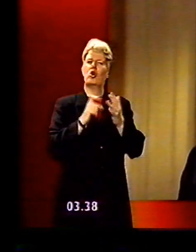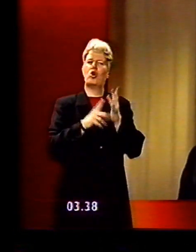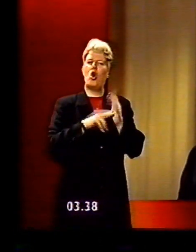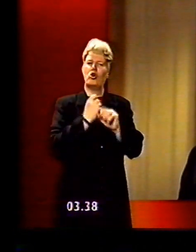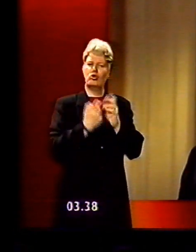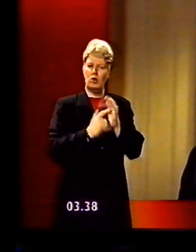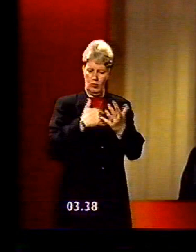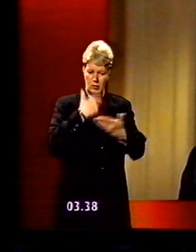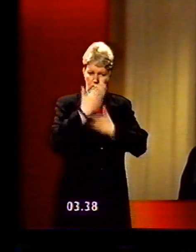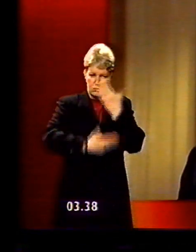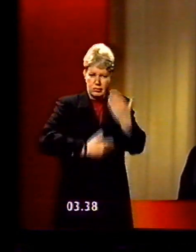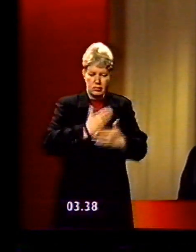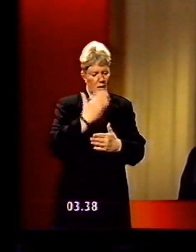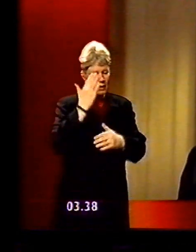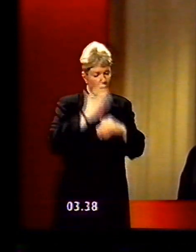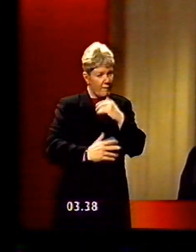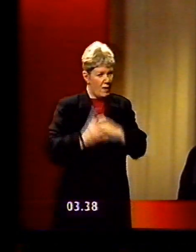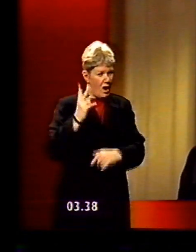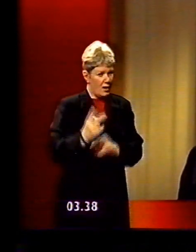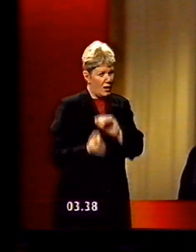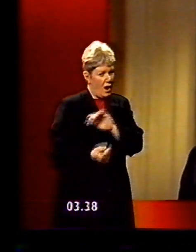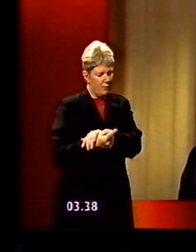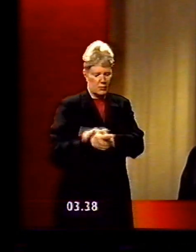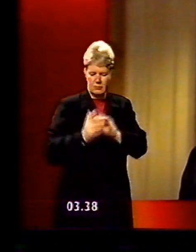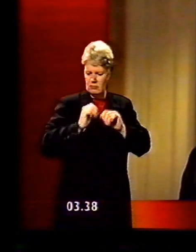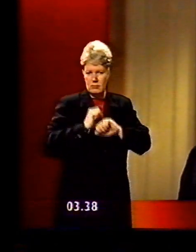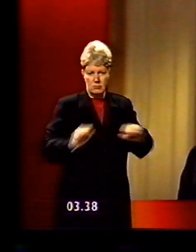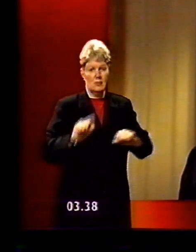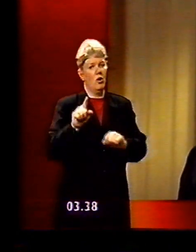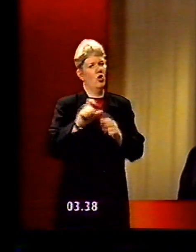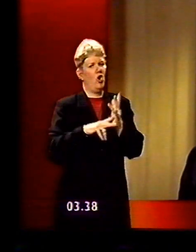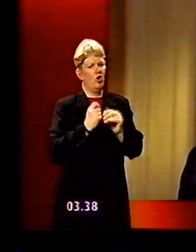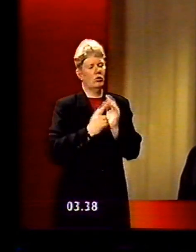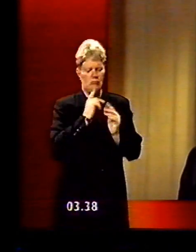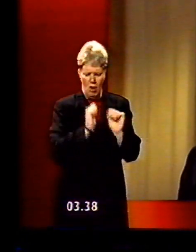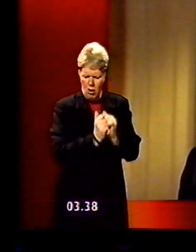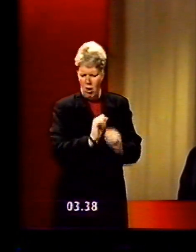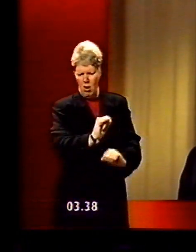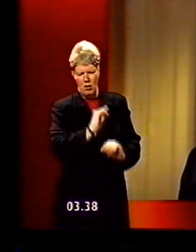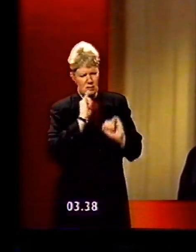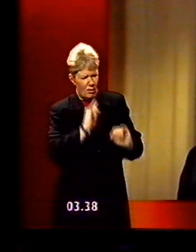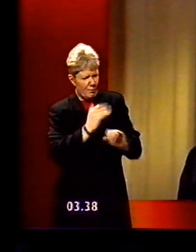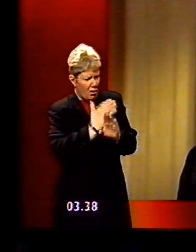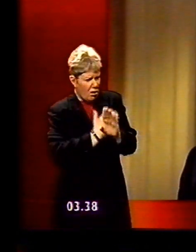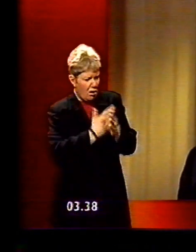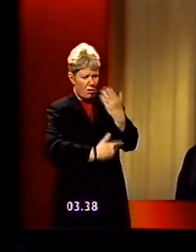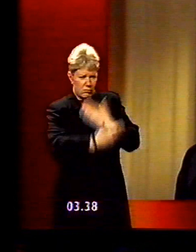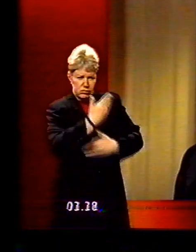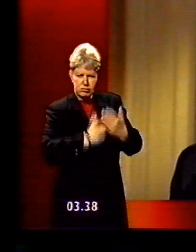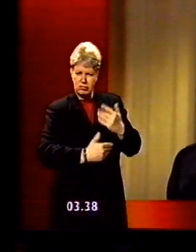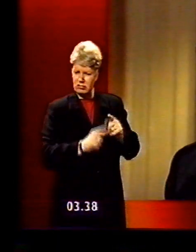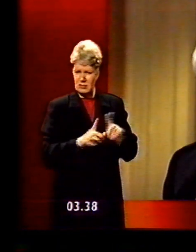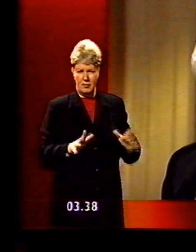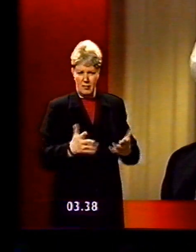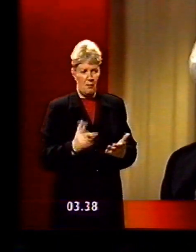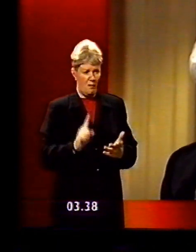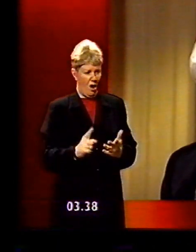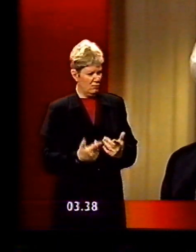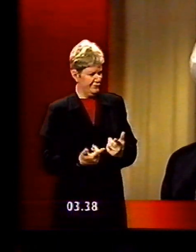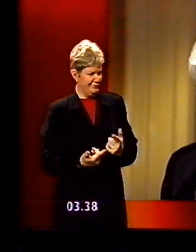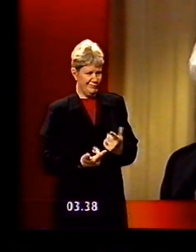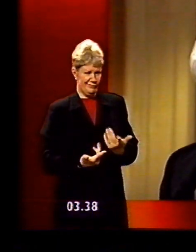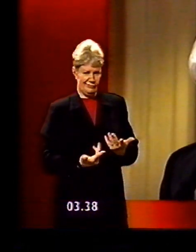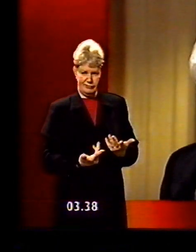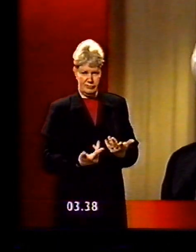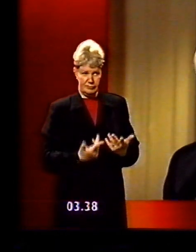told our story, we said this must never happen again. The Congress said, you're right, this is a terrible story, it must never happen again. They didn't, however, go ahead